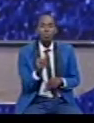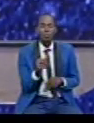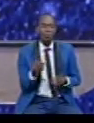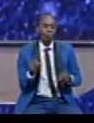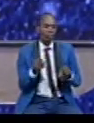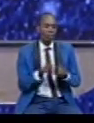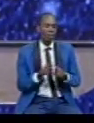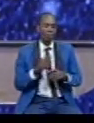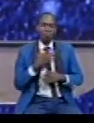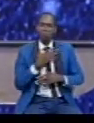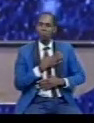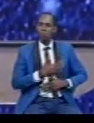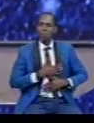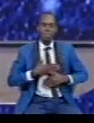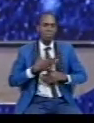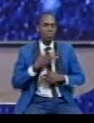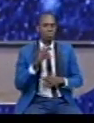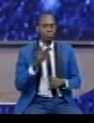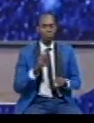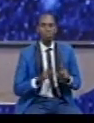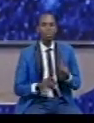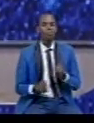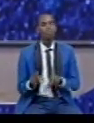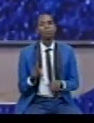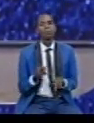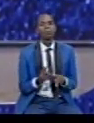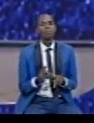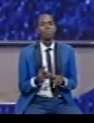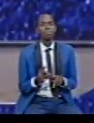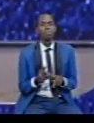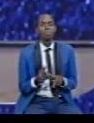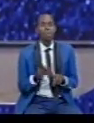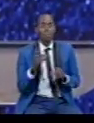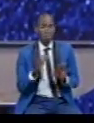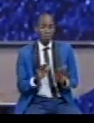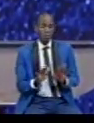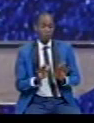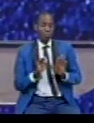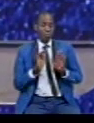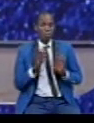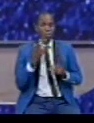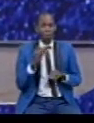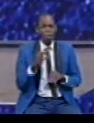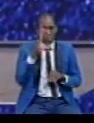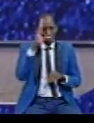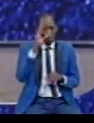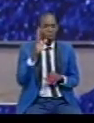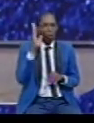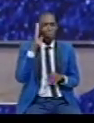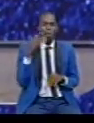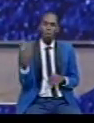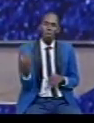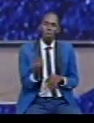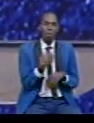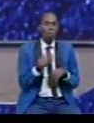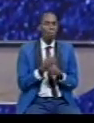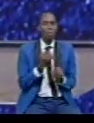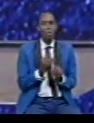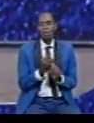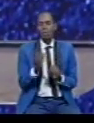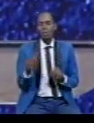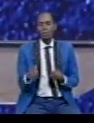as pleasing men. The fear of man will always make anyone